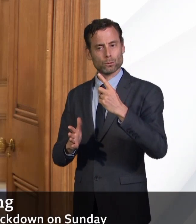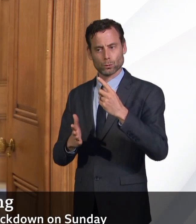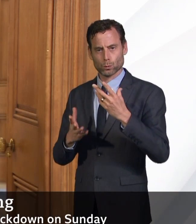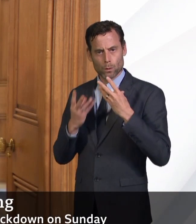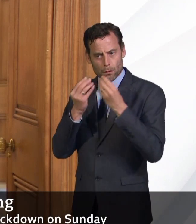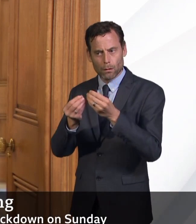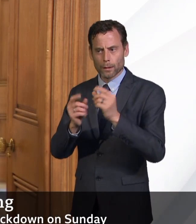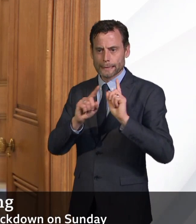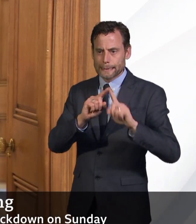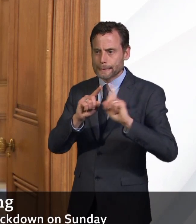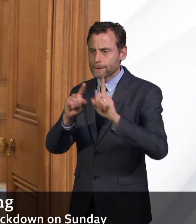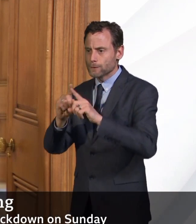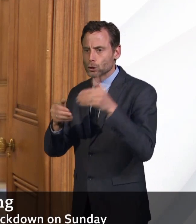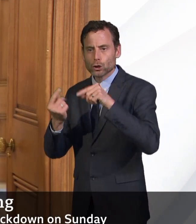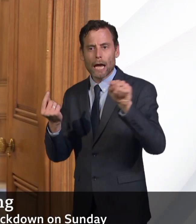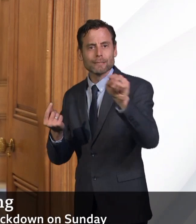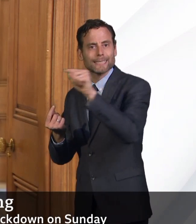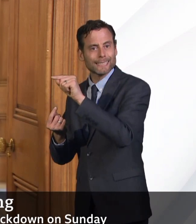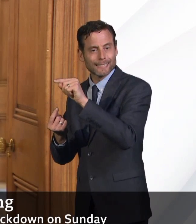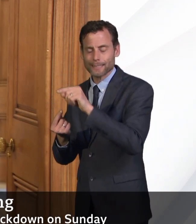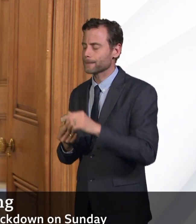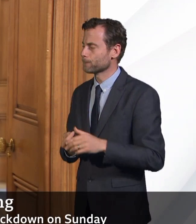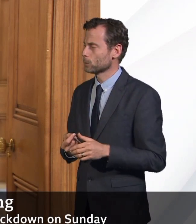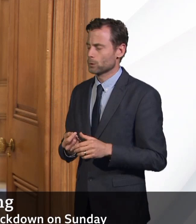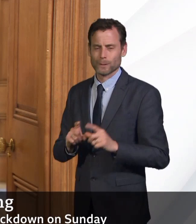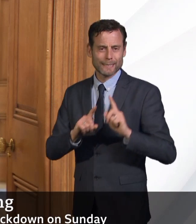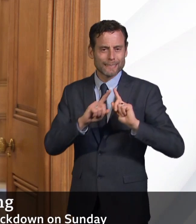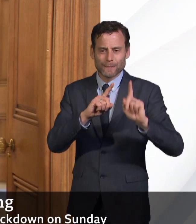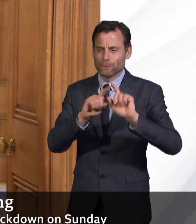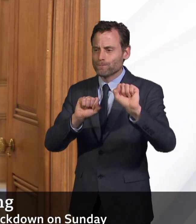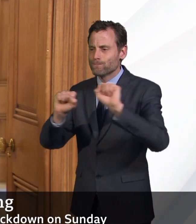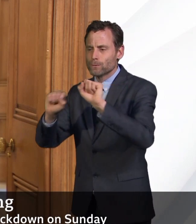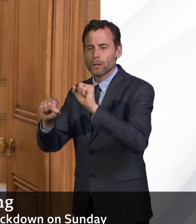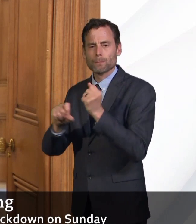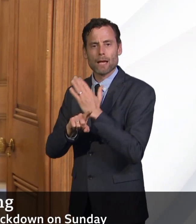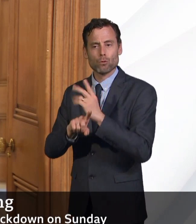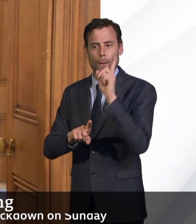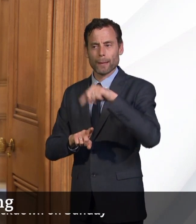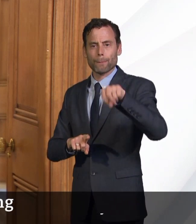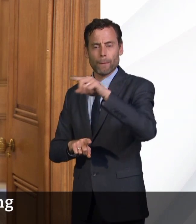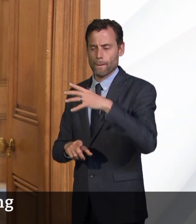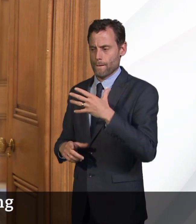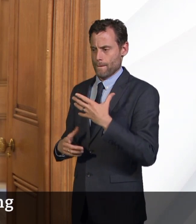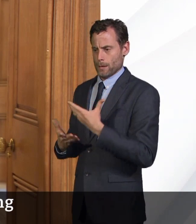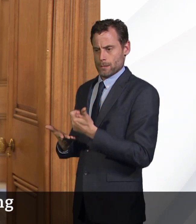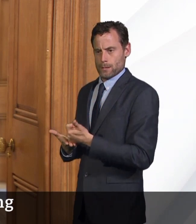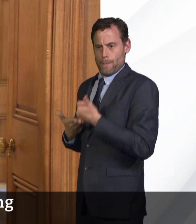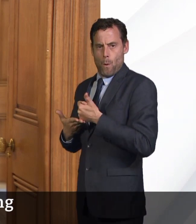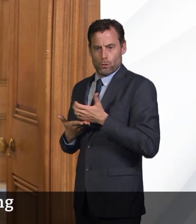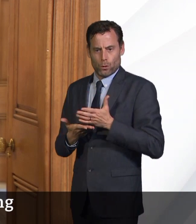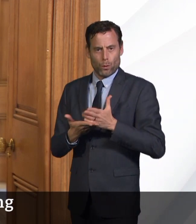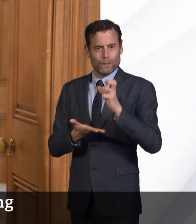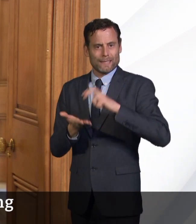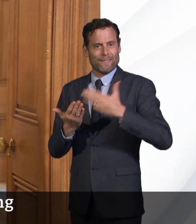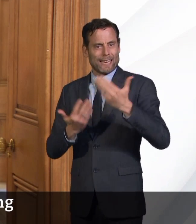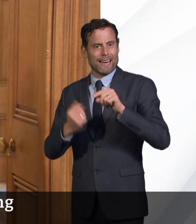support a range of charities in a wide range of areas supporting people suffering from the coronavirus.